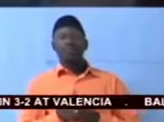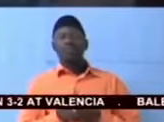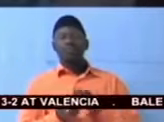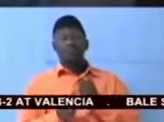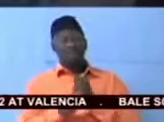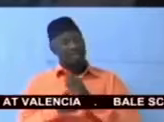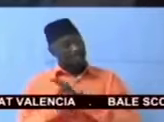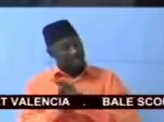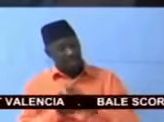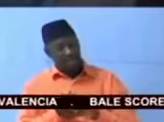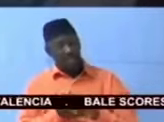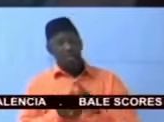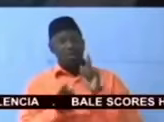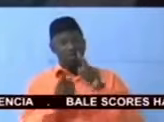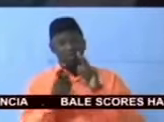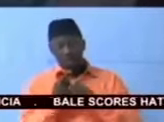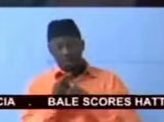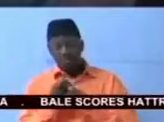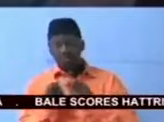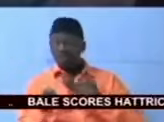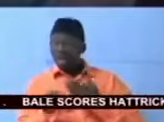jurisdiction.